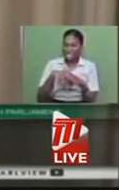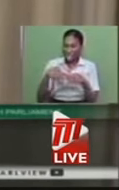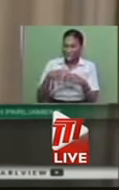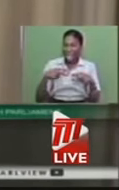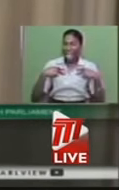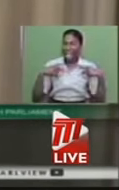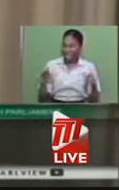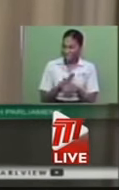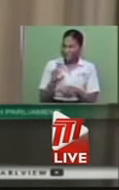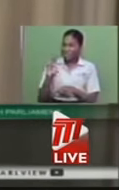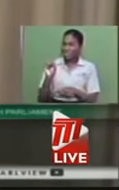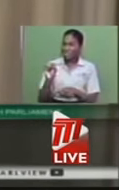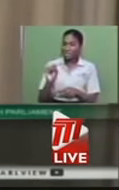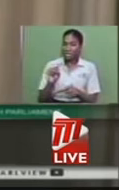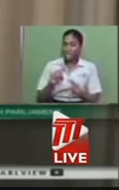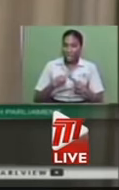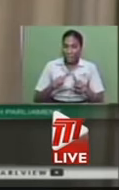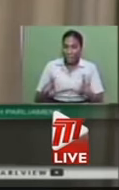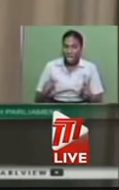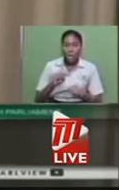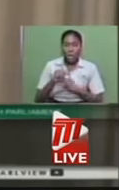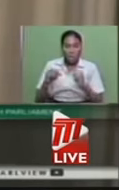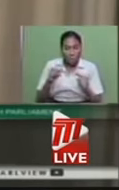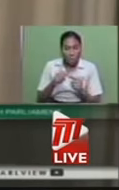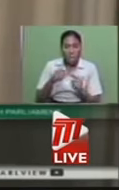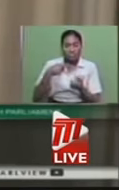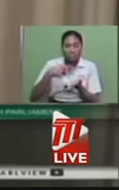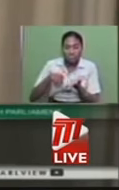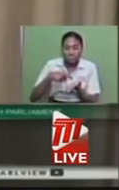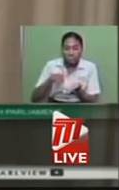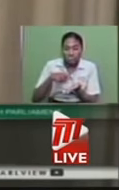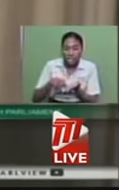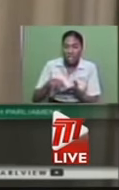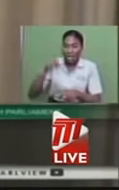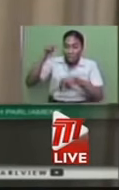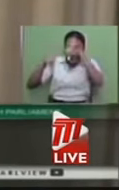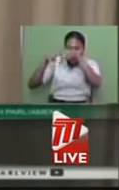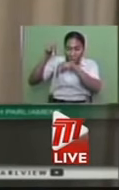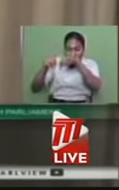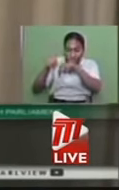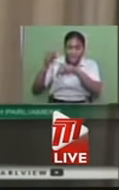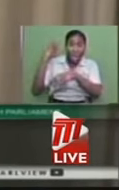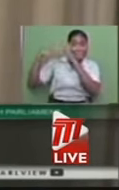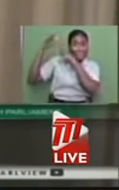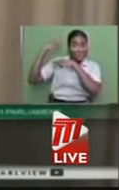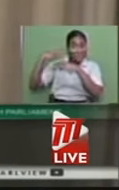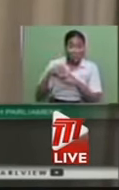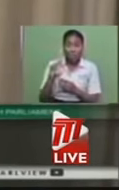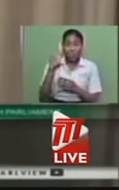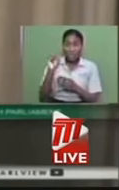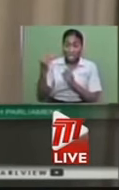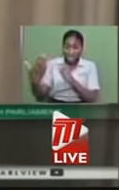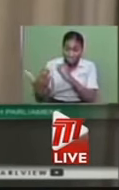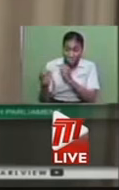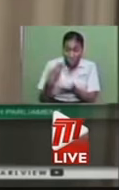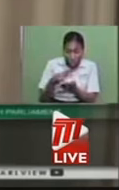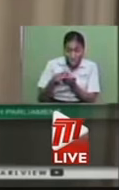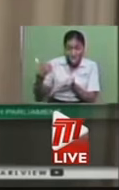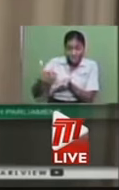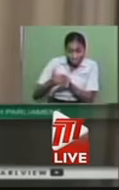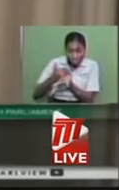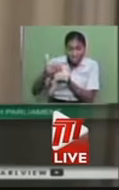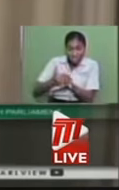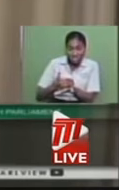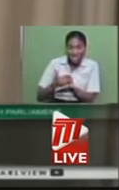revenue, forex revenue earners, all those plants in Point Lisas, Petrotron, and so where are you going to get foreign exchange? And in